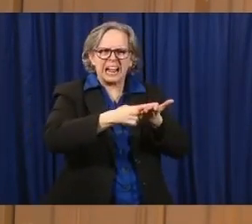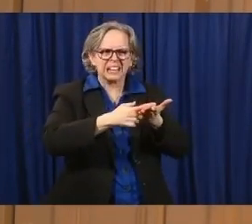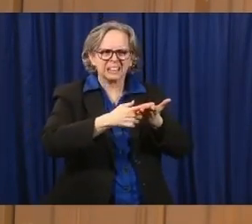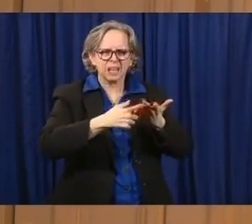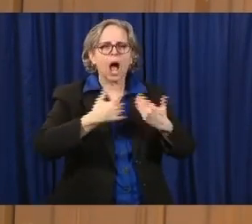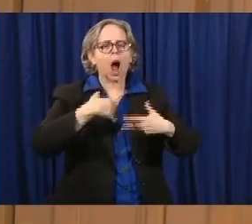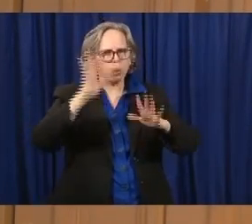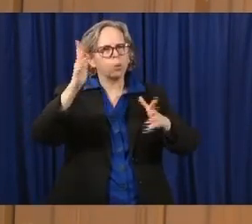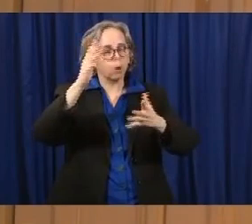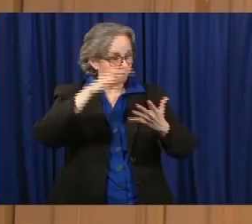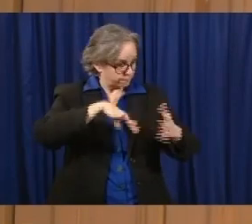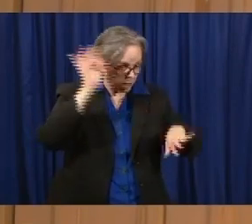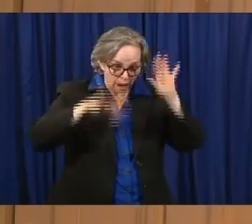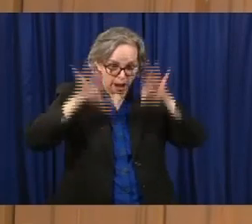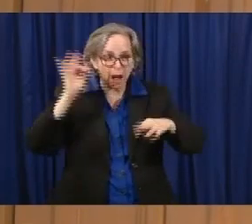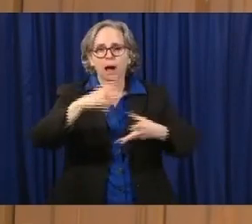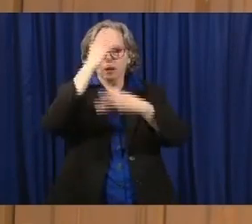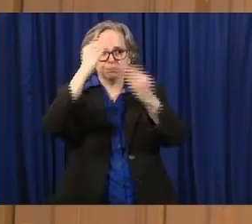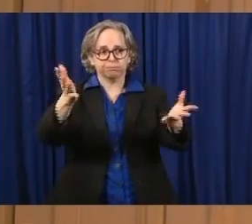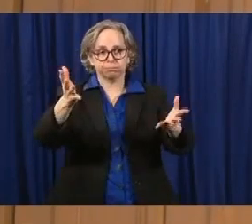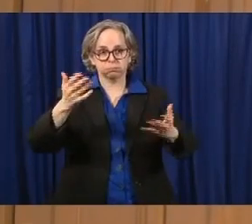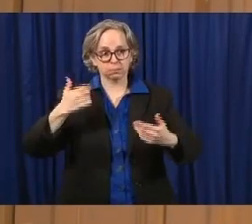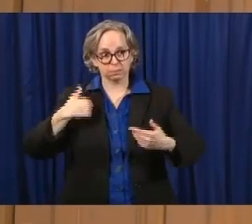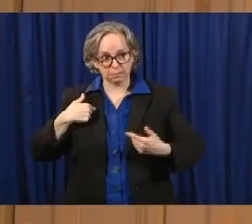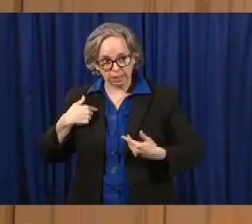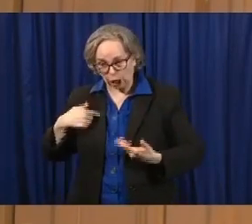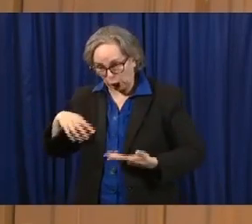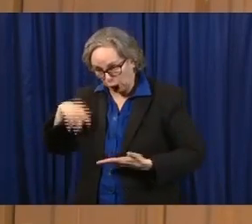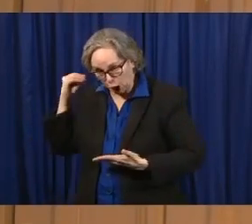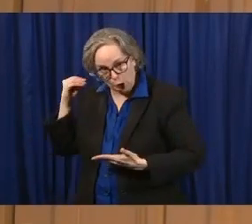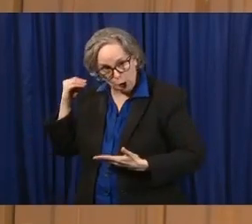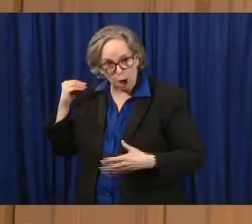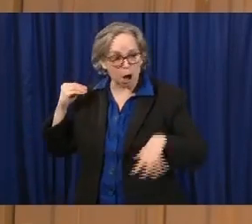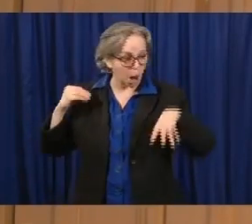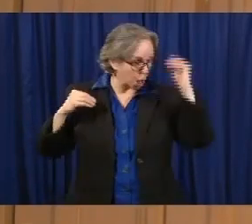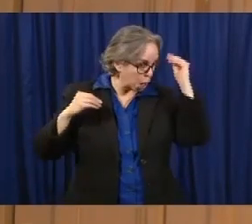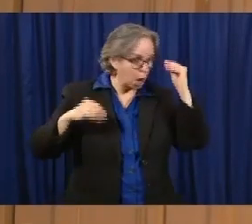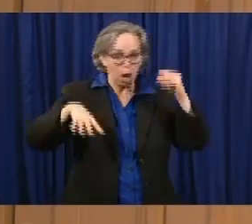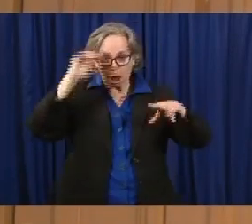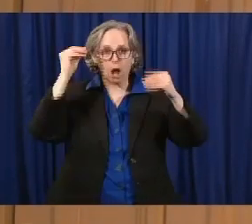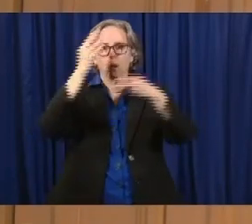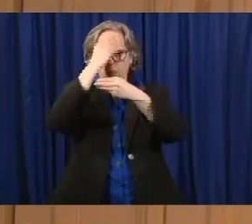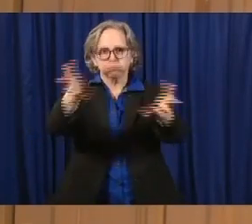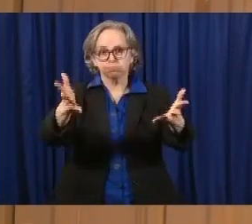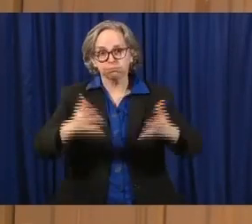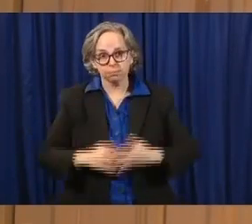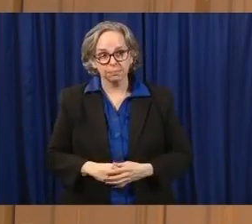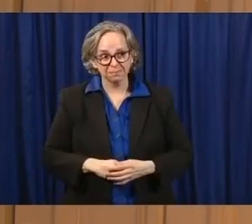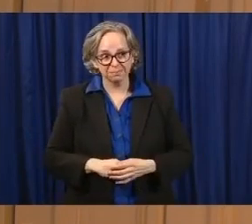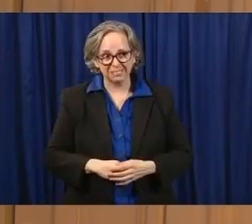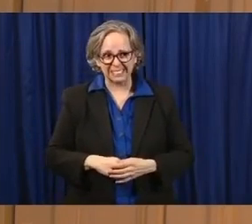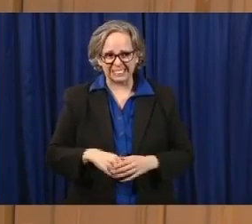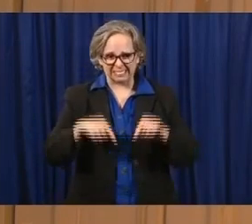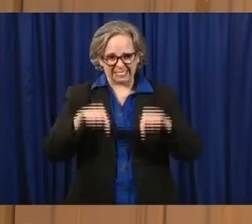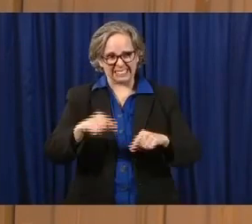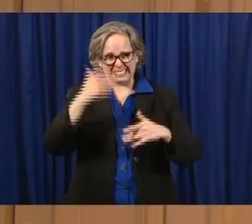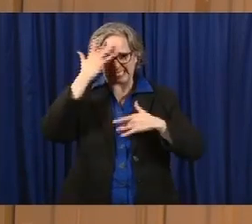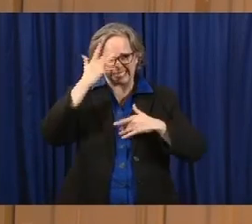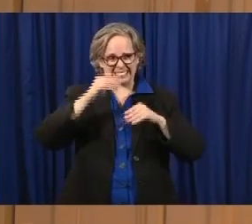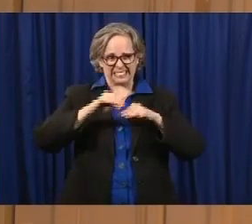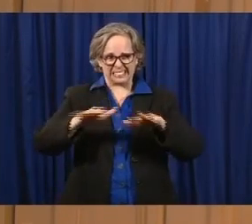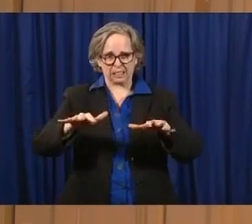it. And what we do know is that this infection will be out there and it hasn't spread to most of the